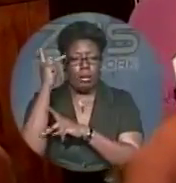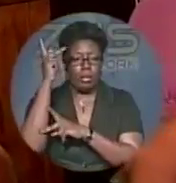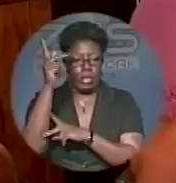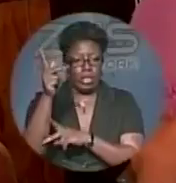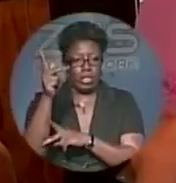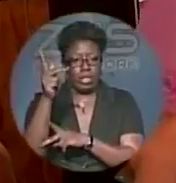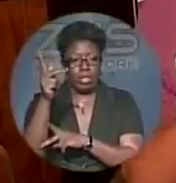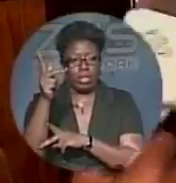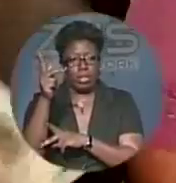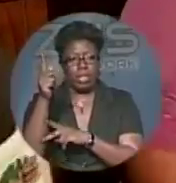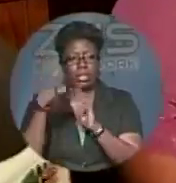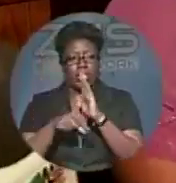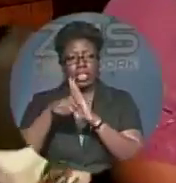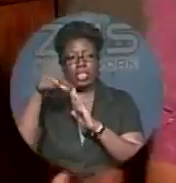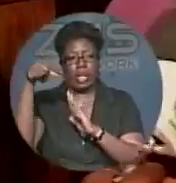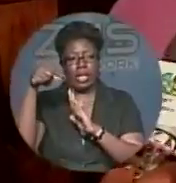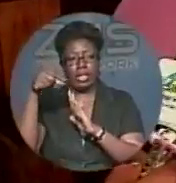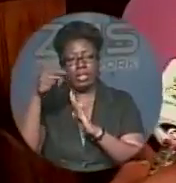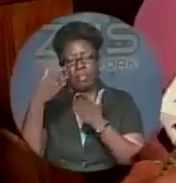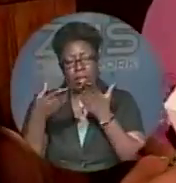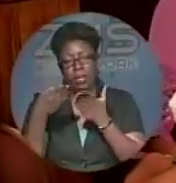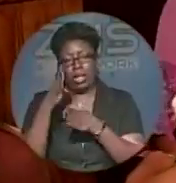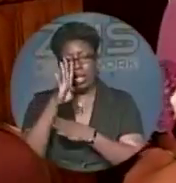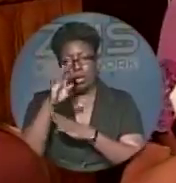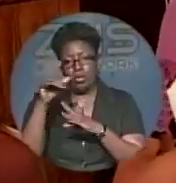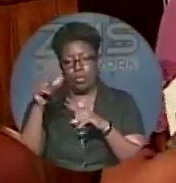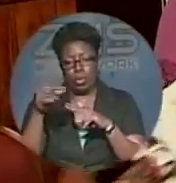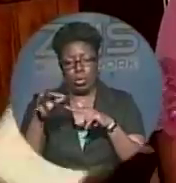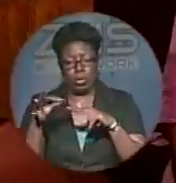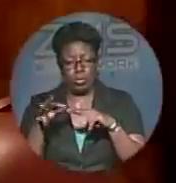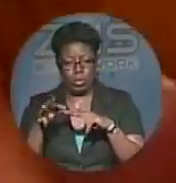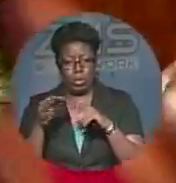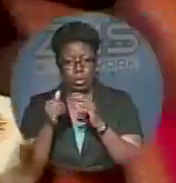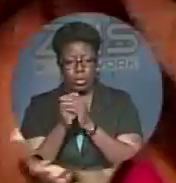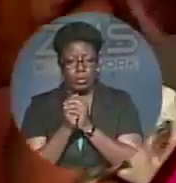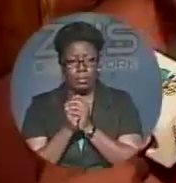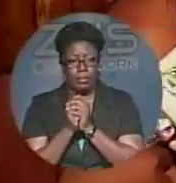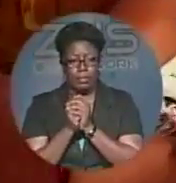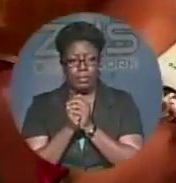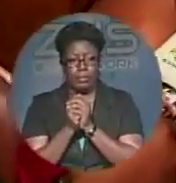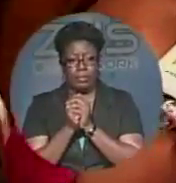least 4 points. You go, girl. Reporting for ZNS Total Sports, I am